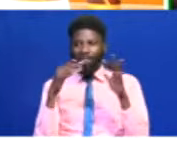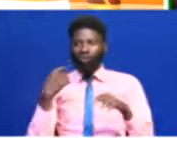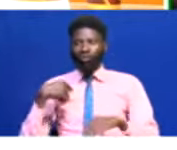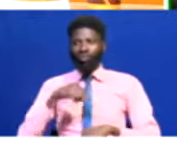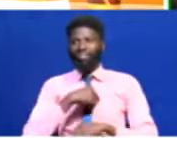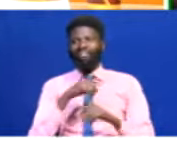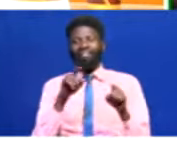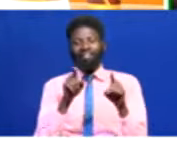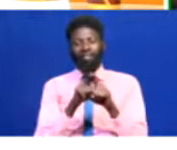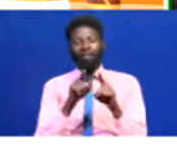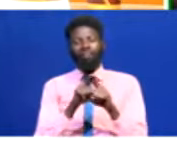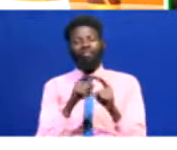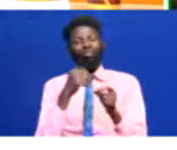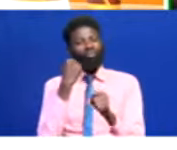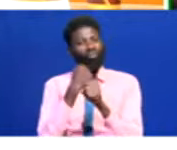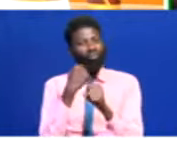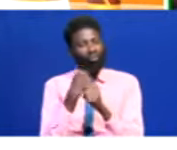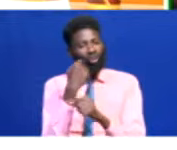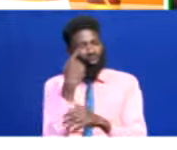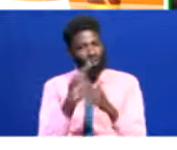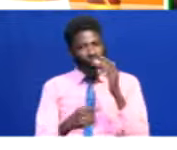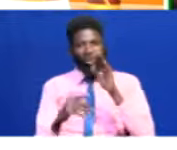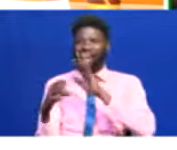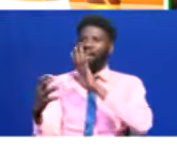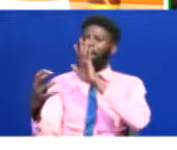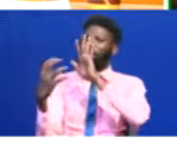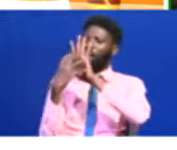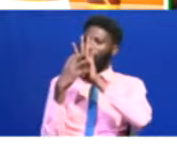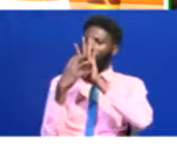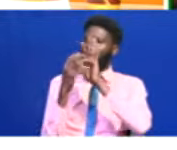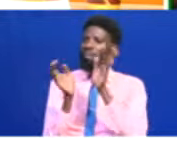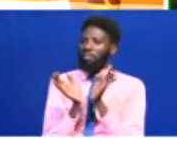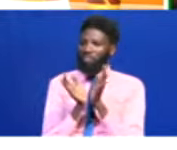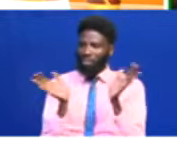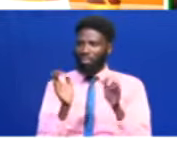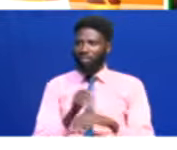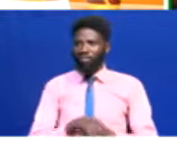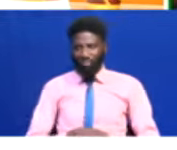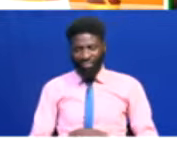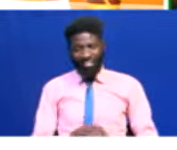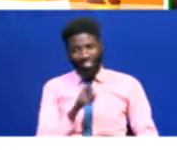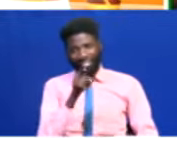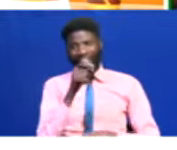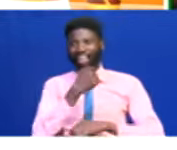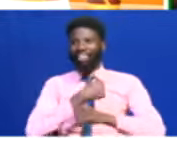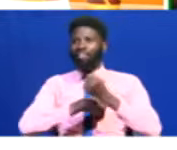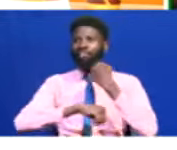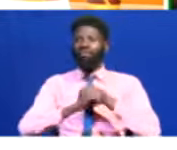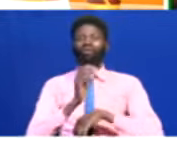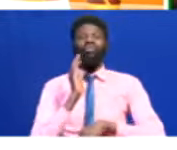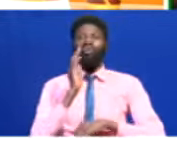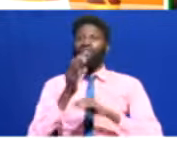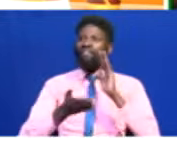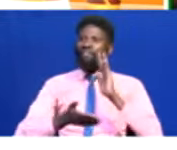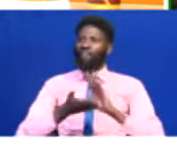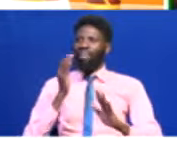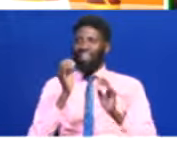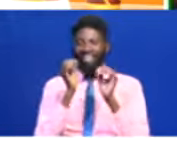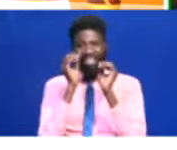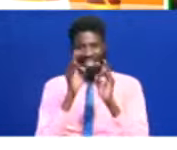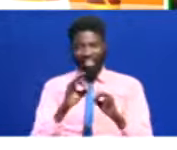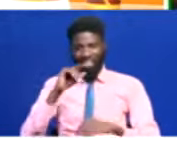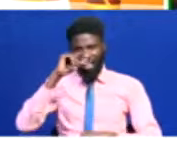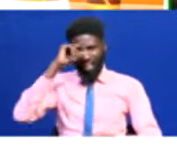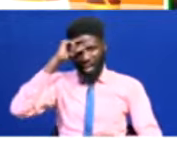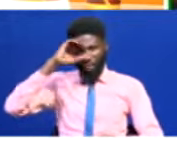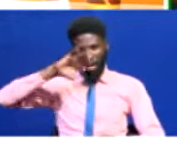So mainly the whole exercise will be faster if the county governments, concerned